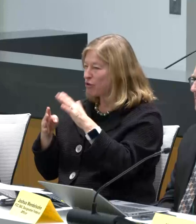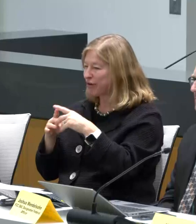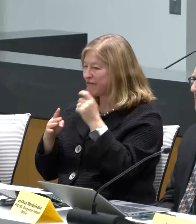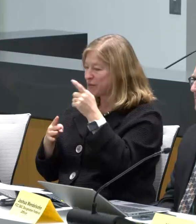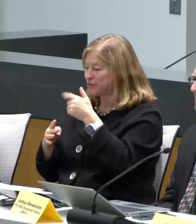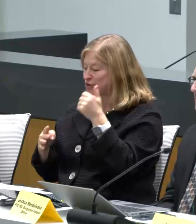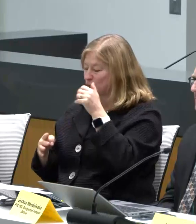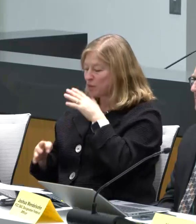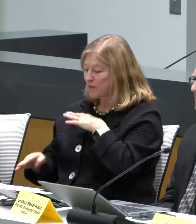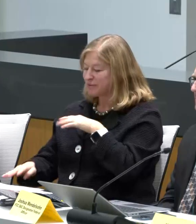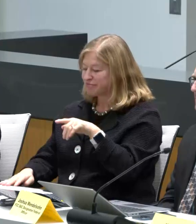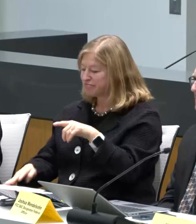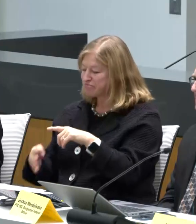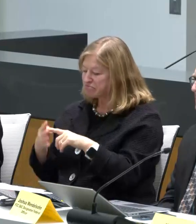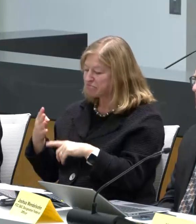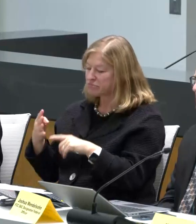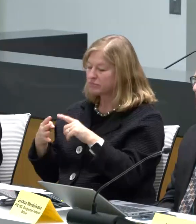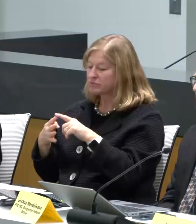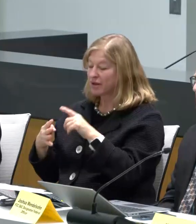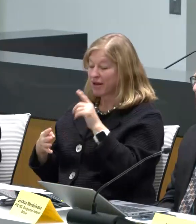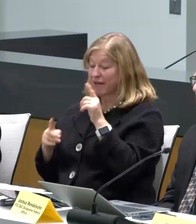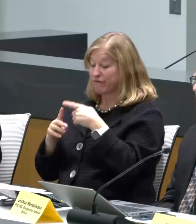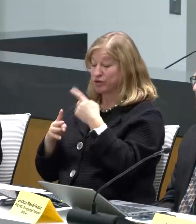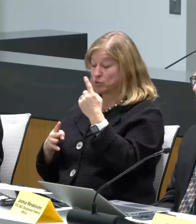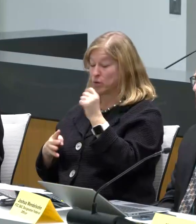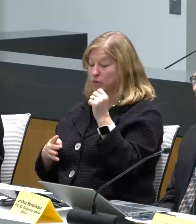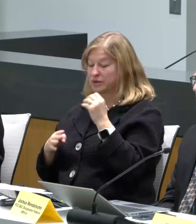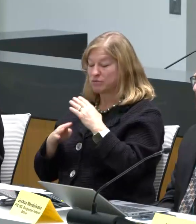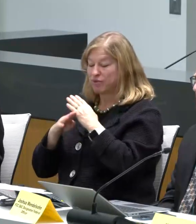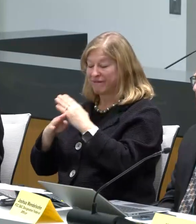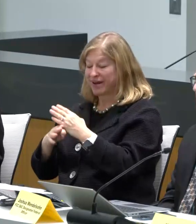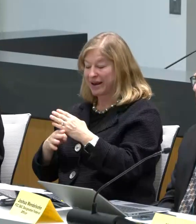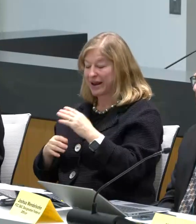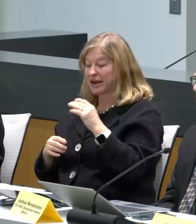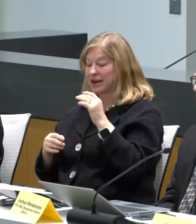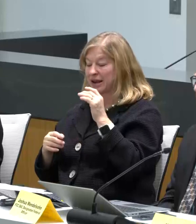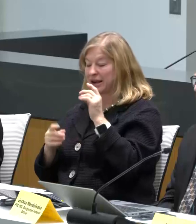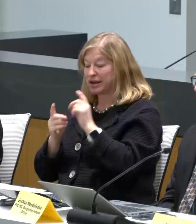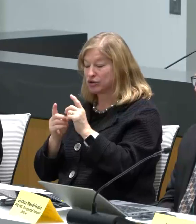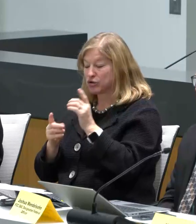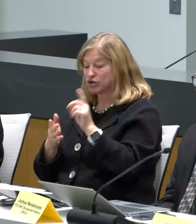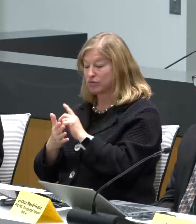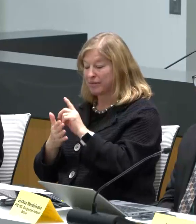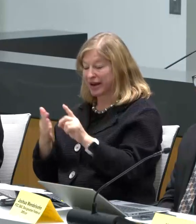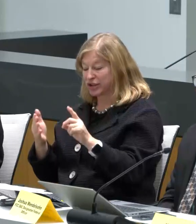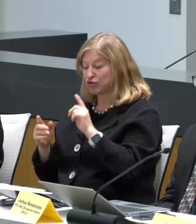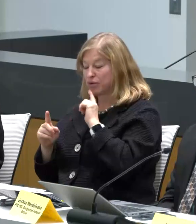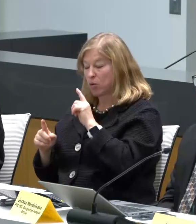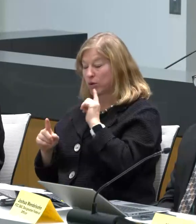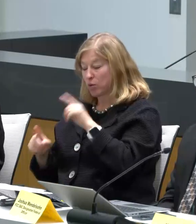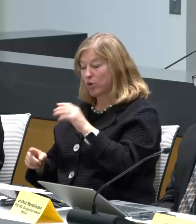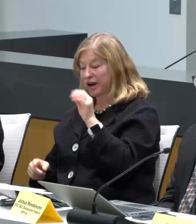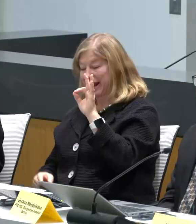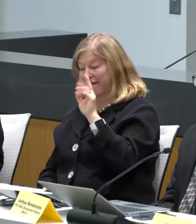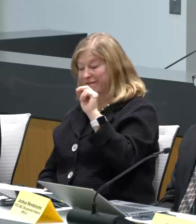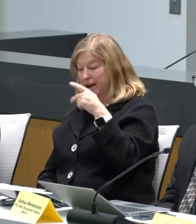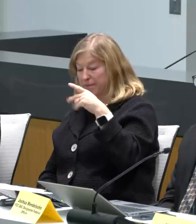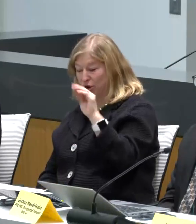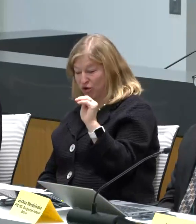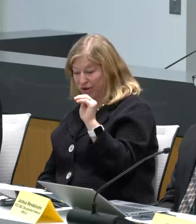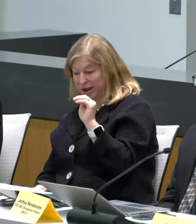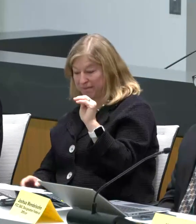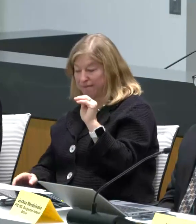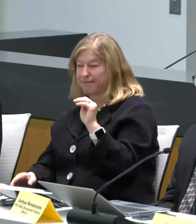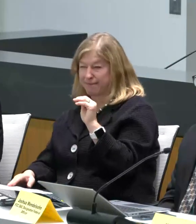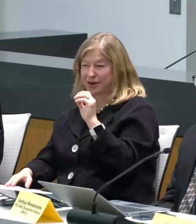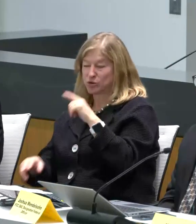And I'd like to share with you these, some you've already heard from the chairwoman about. The first was preventing digital discrimination, a